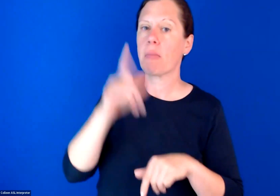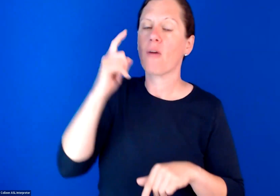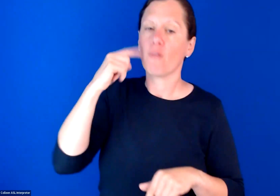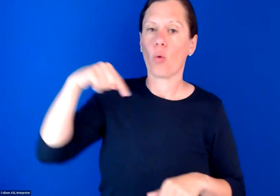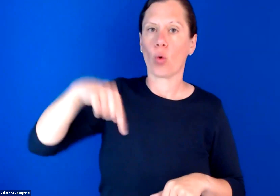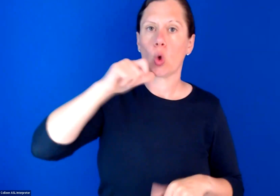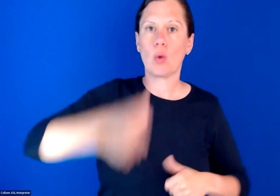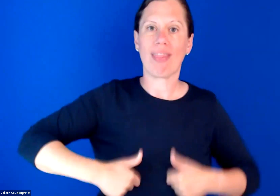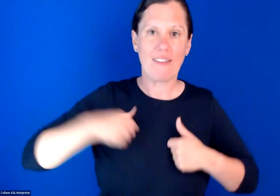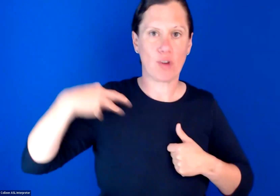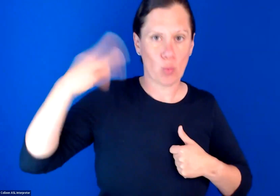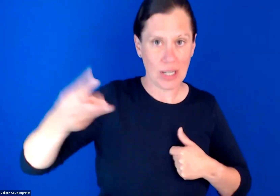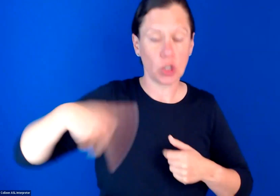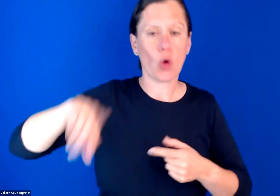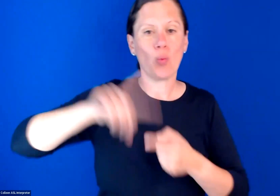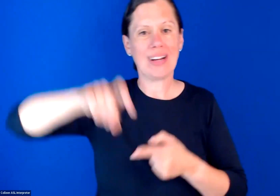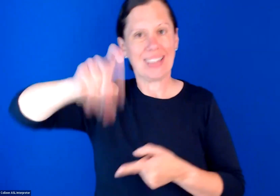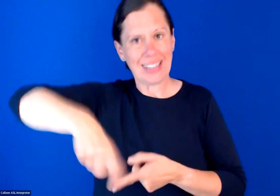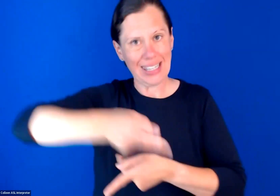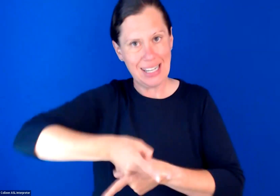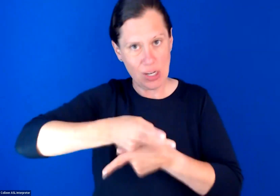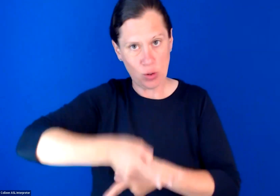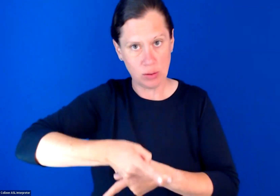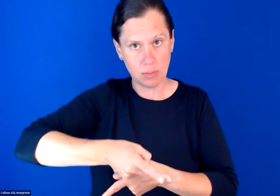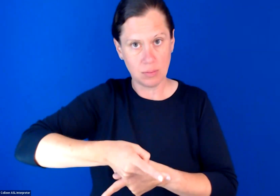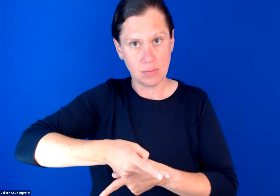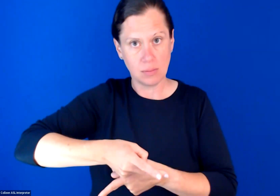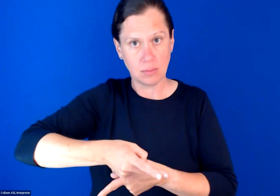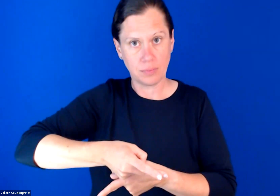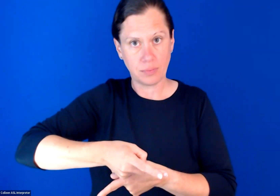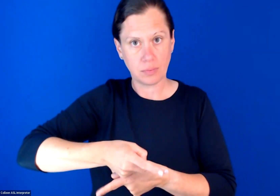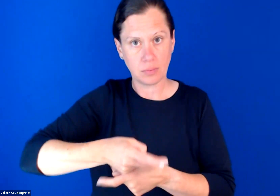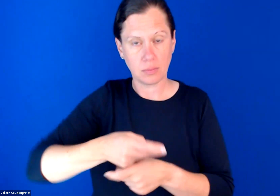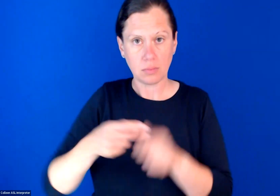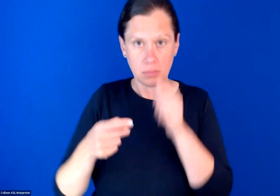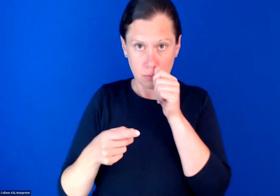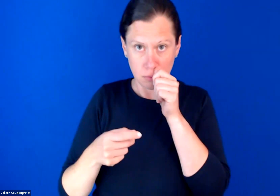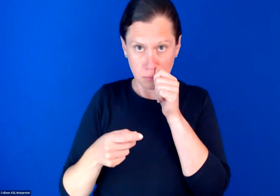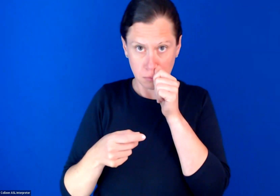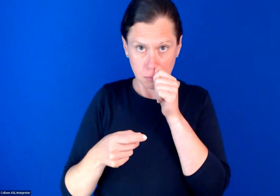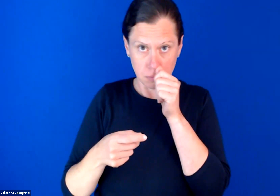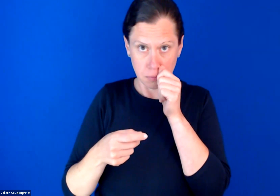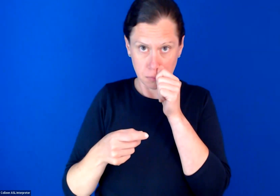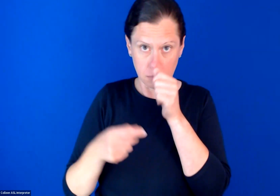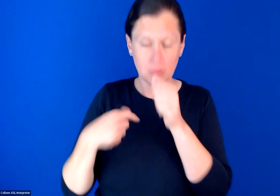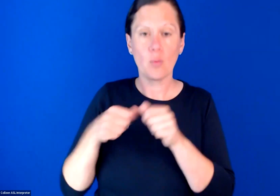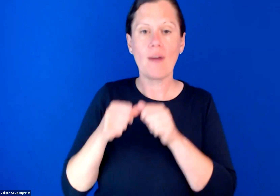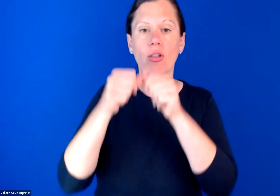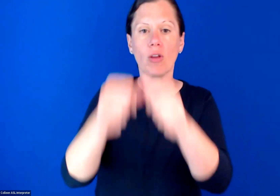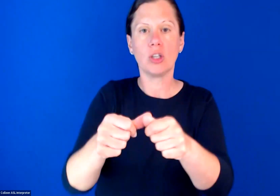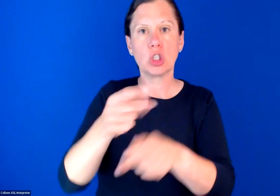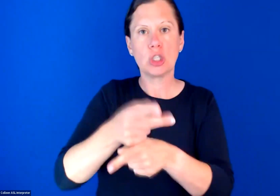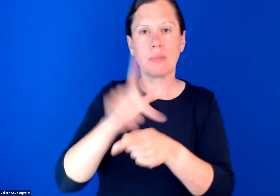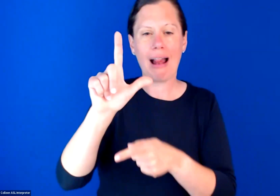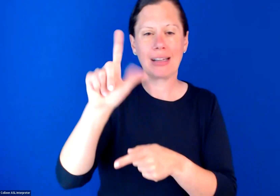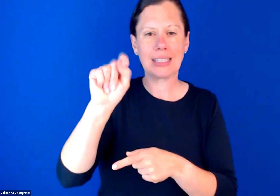an oversight body, it's the LTSS Trust Commission, and they have recommended that Washington make these benefits portable